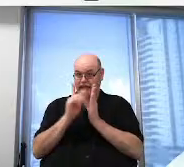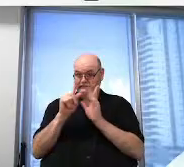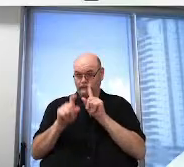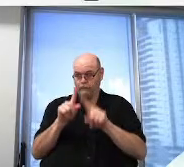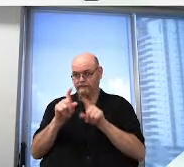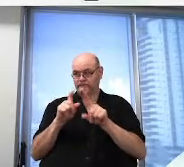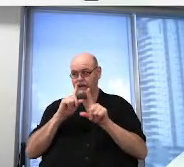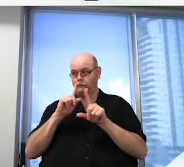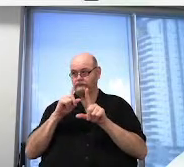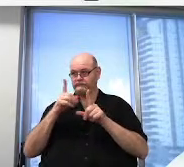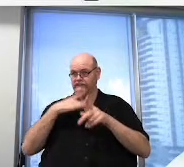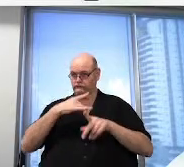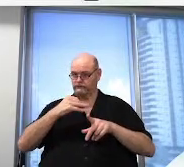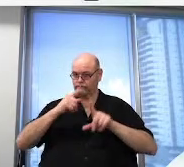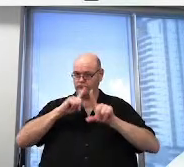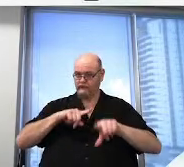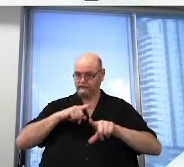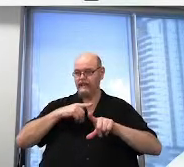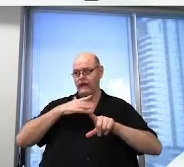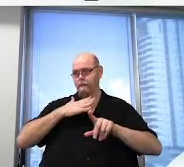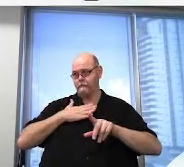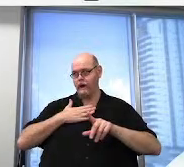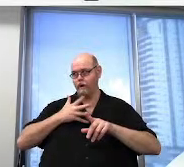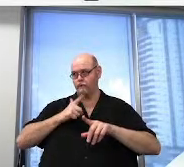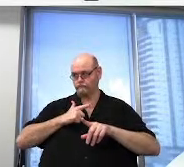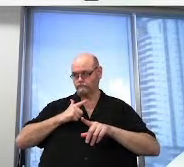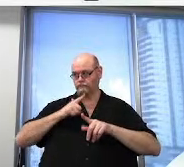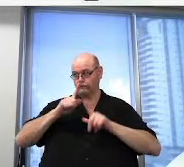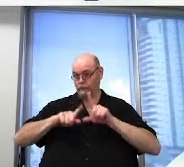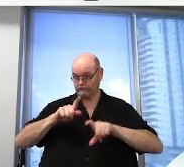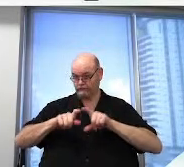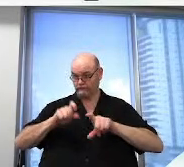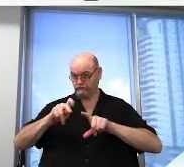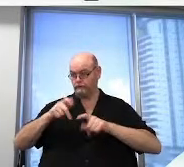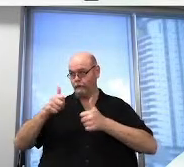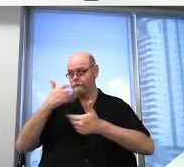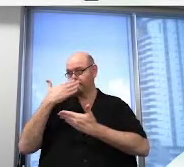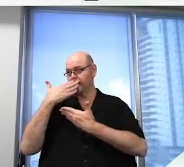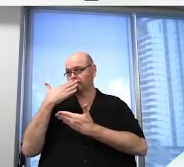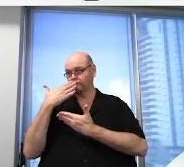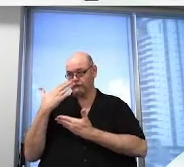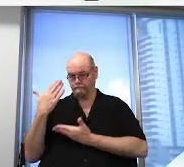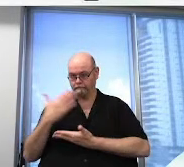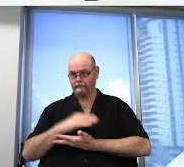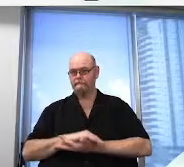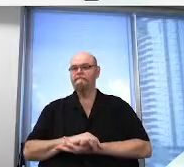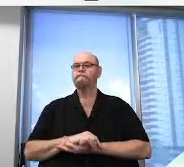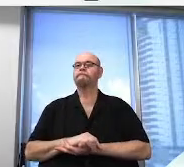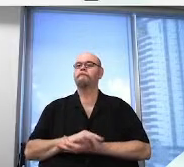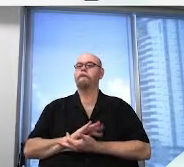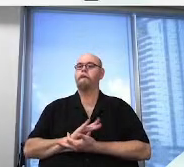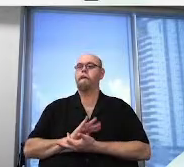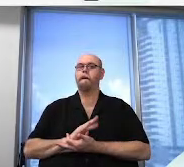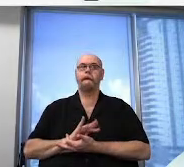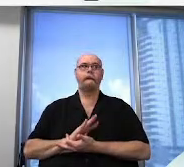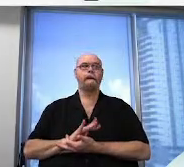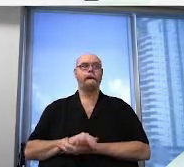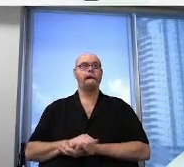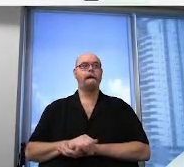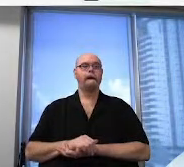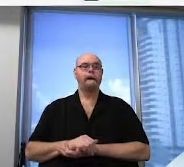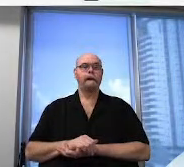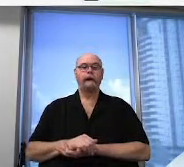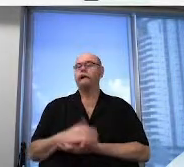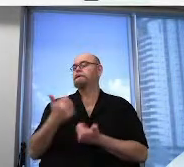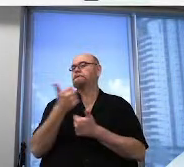asked a question that I was very interested in asking, and now I'm going to continue my own questions. So thank you very much, sir. Ready, Mr.